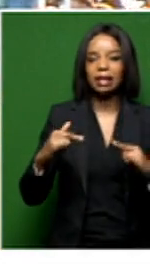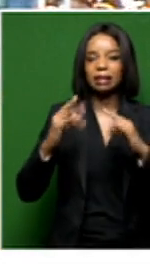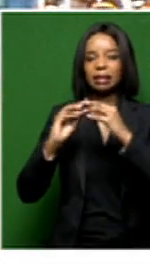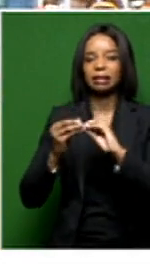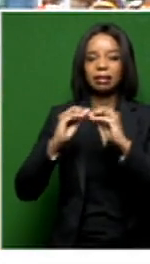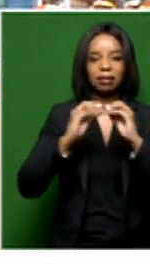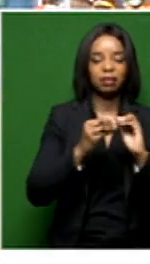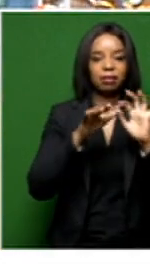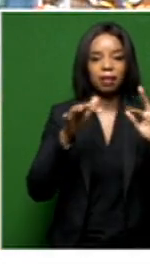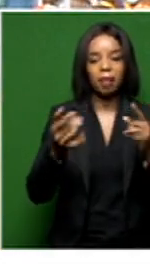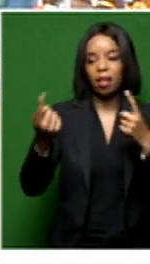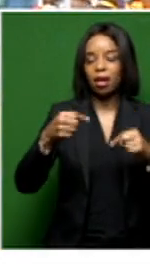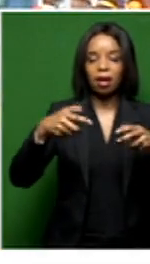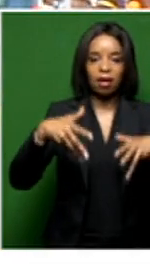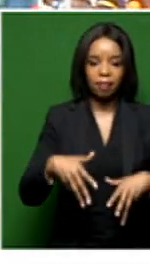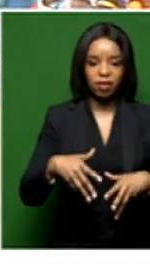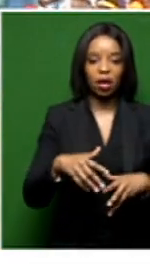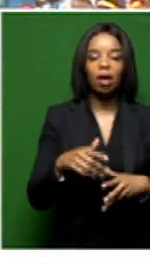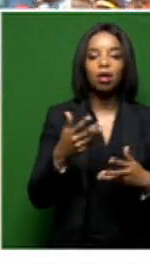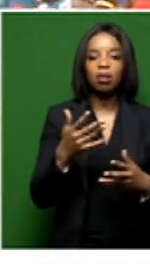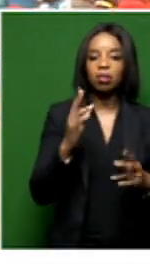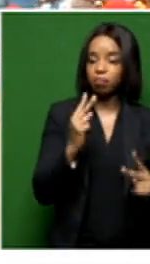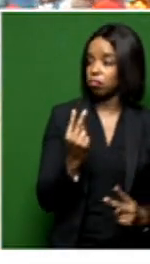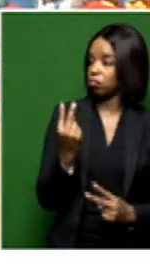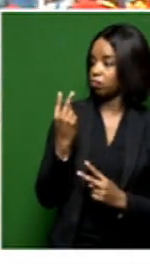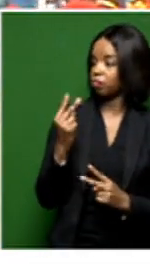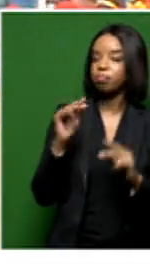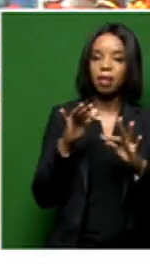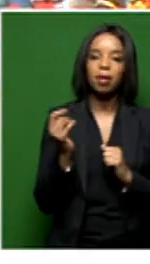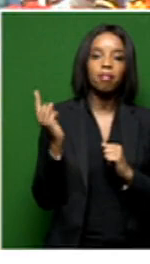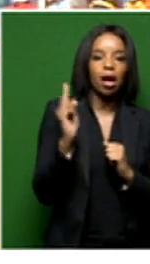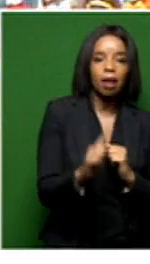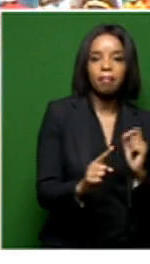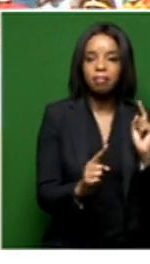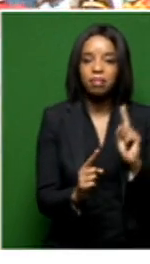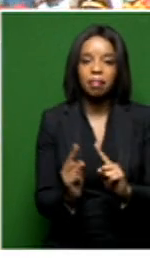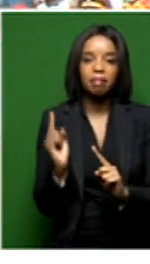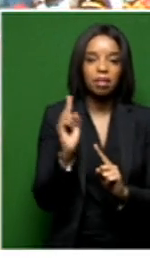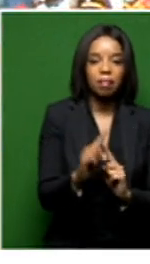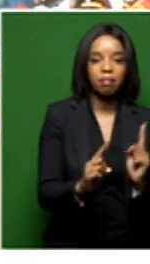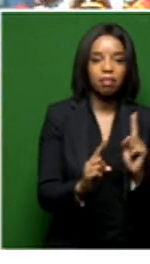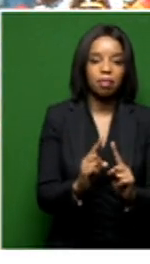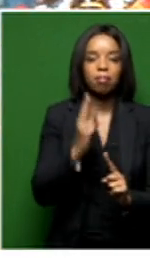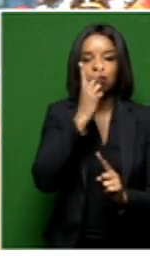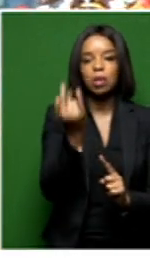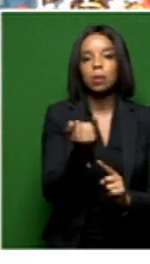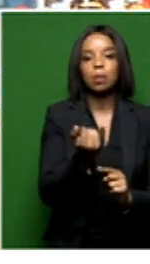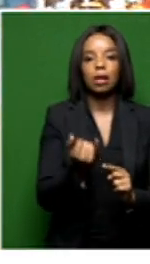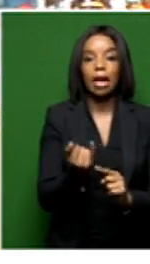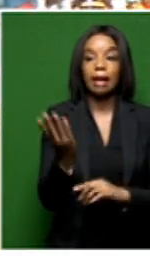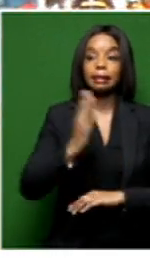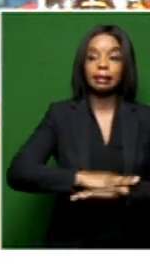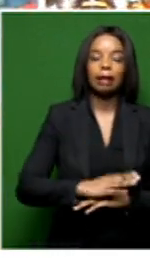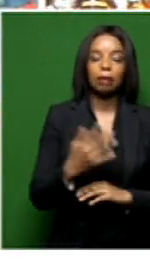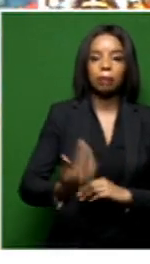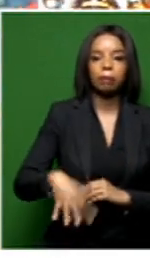be coming here, as you can see just behind me, people are trickling in, and it seems that it's going to be a long day. But of